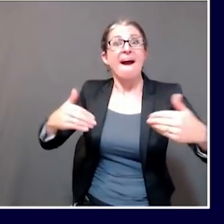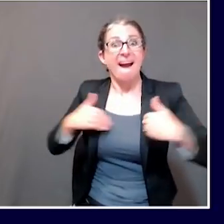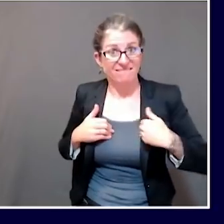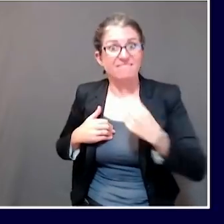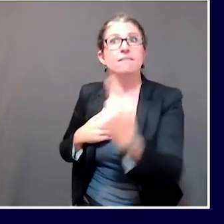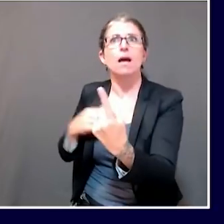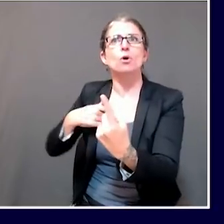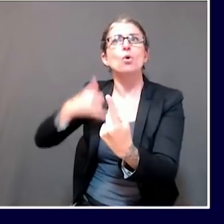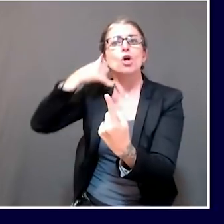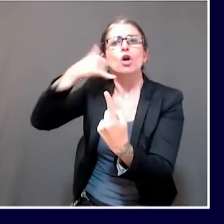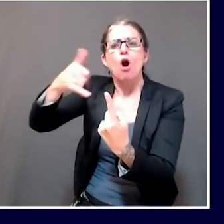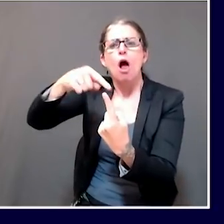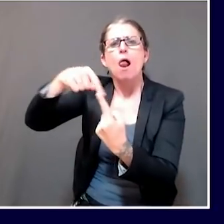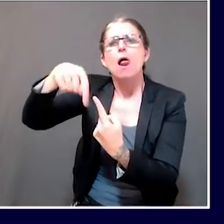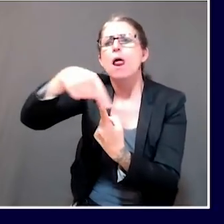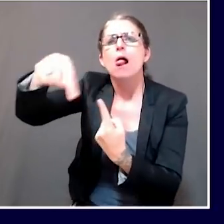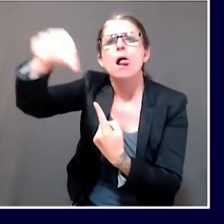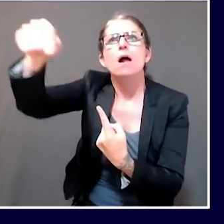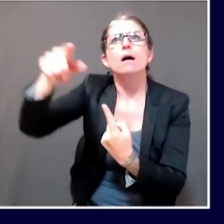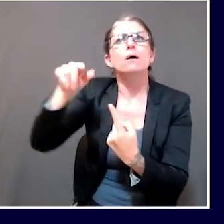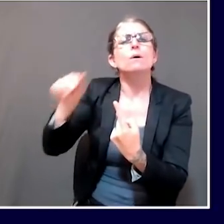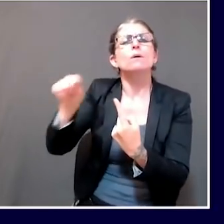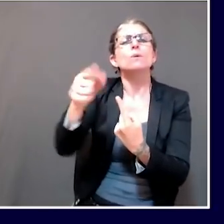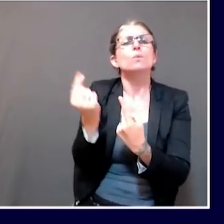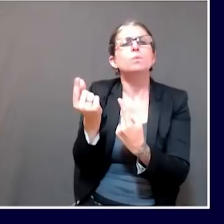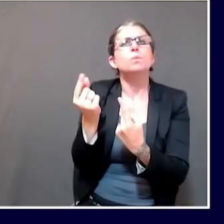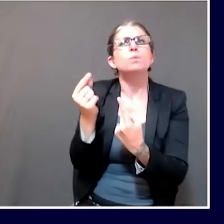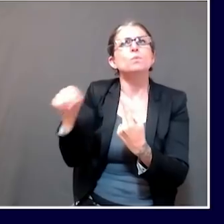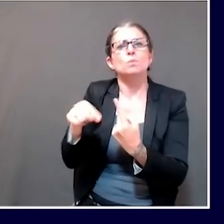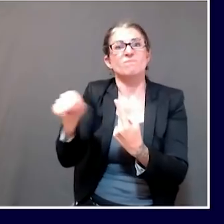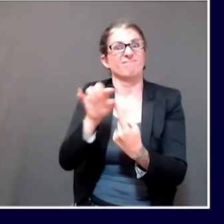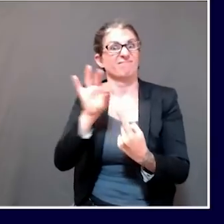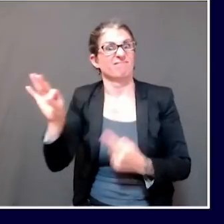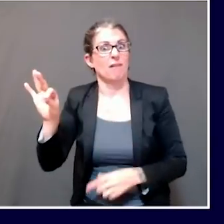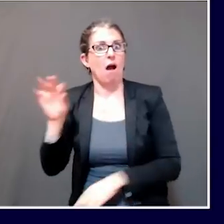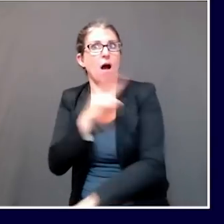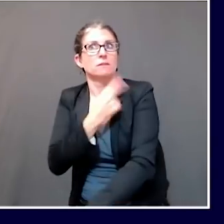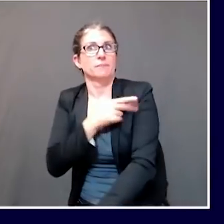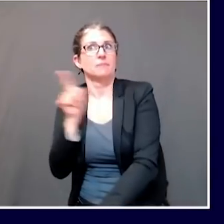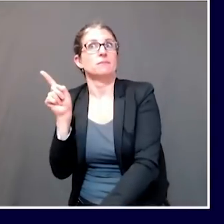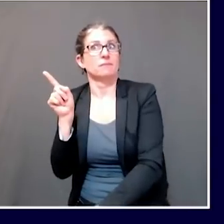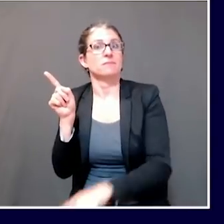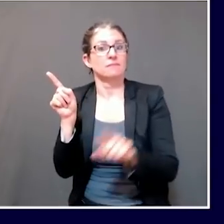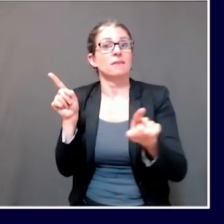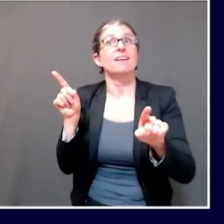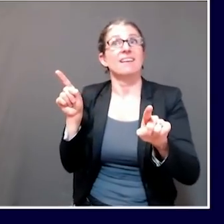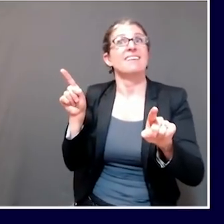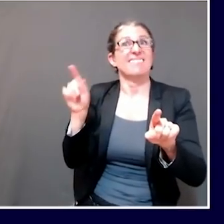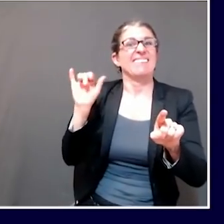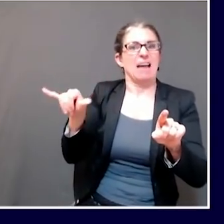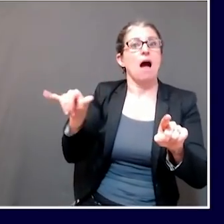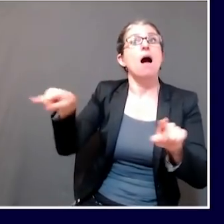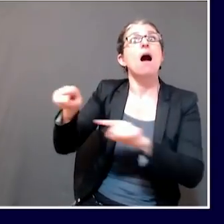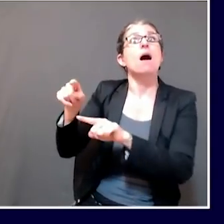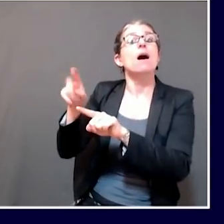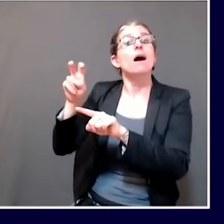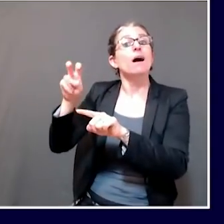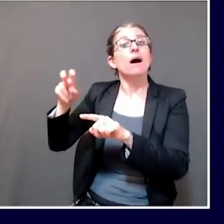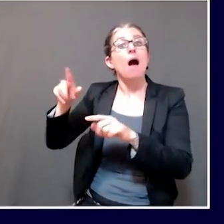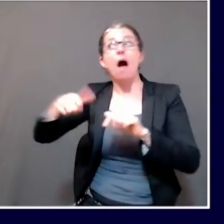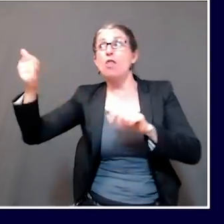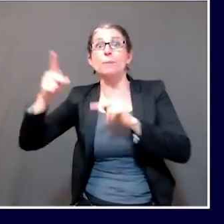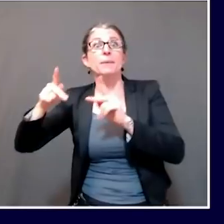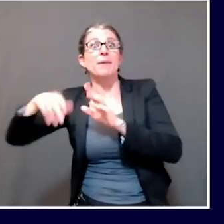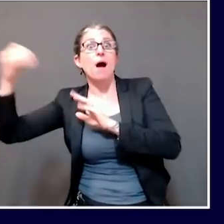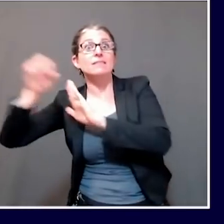it for the whole pandemic so far with out-of-state cases is that if a Maine resident were physically